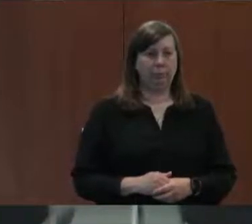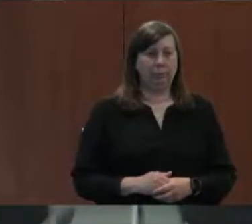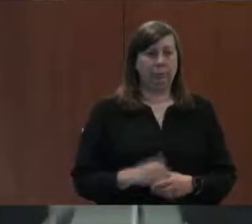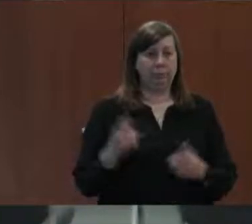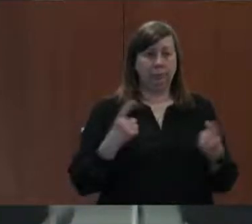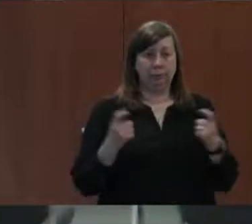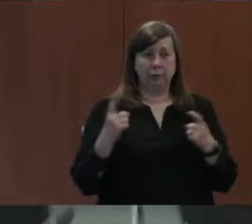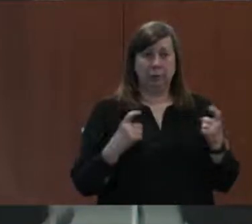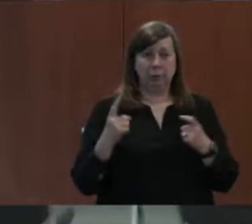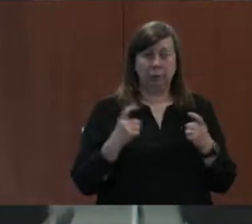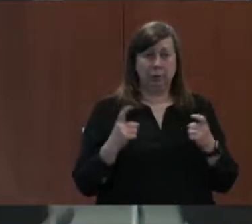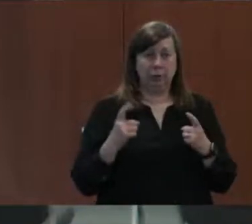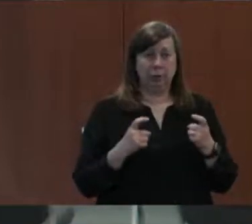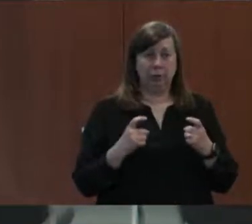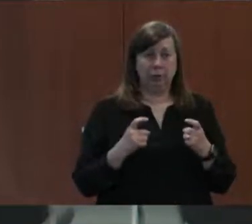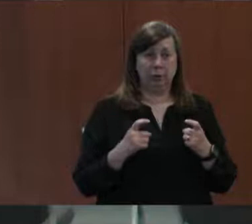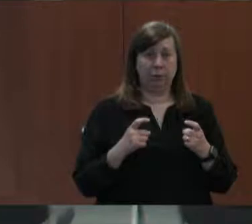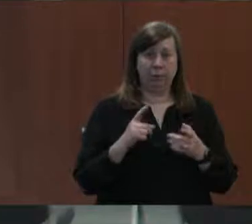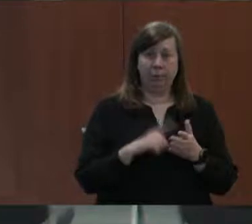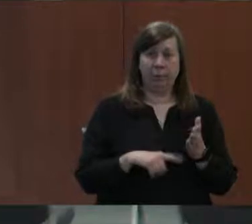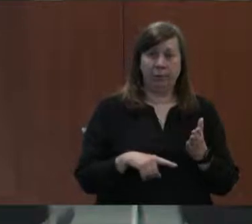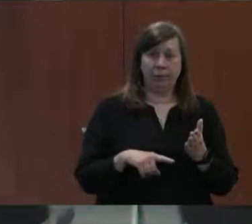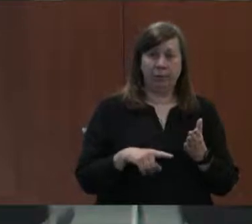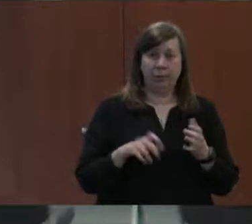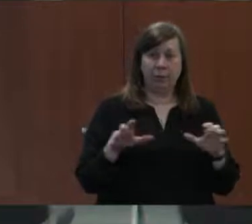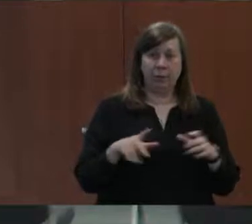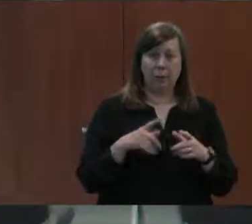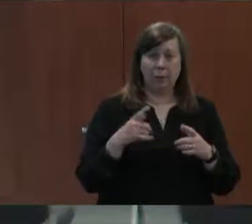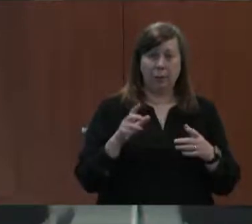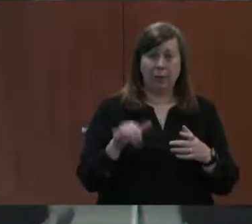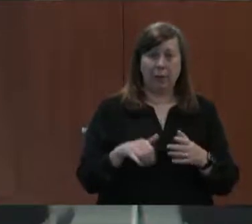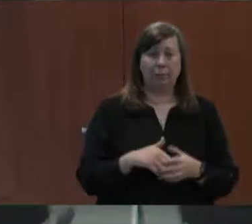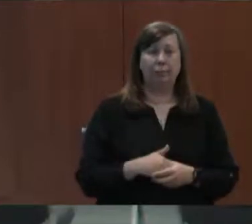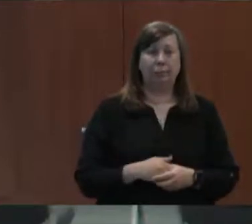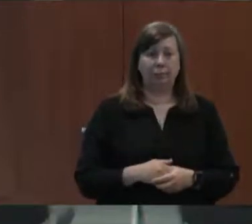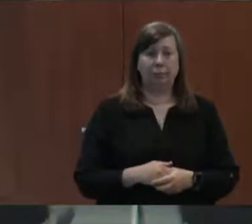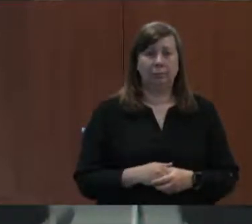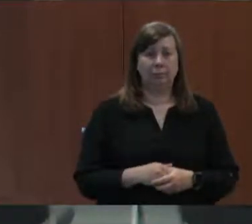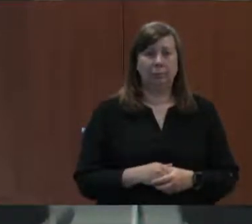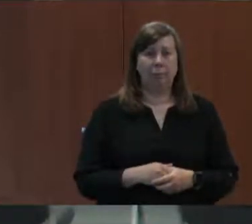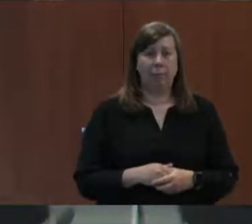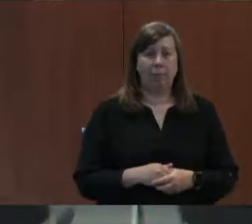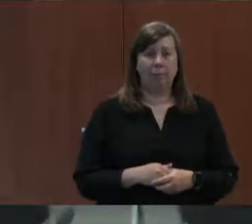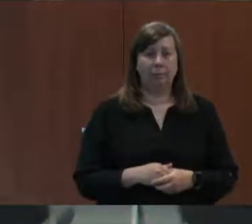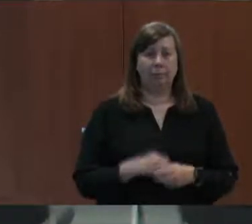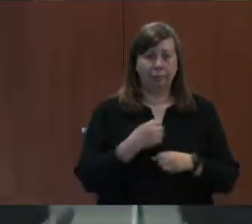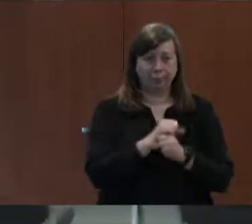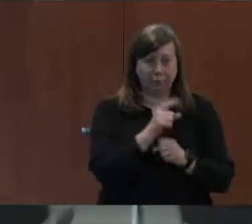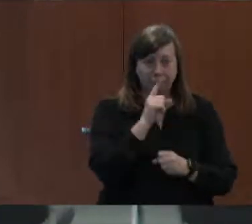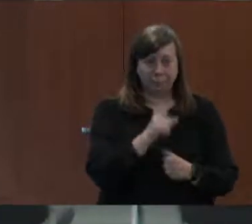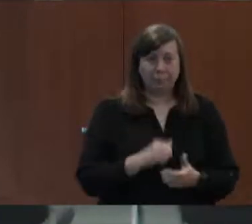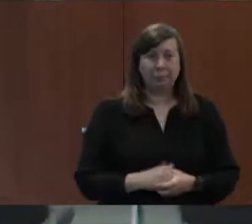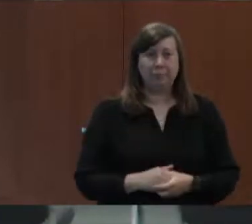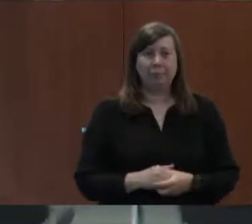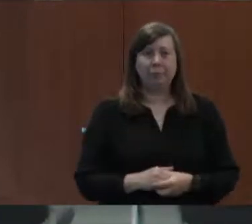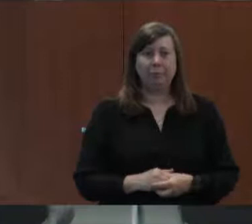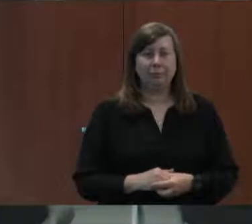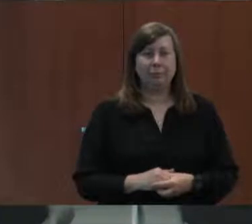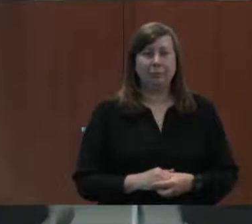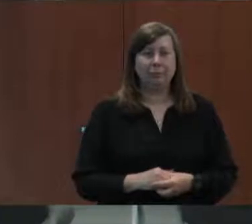Any questions or anything? Is this when you want to do the announcement? Okay, all right. Just wanted to make sure.